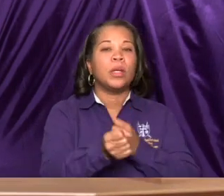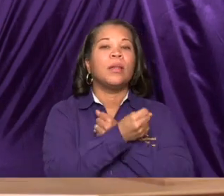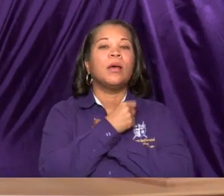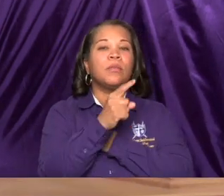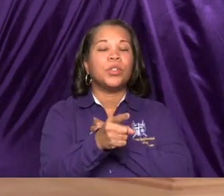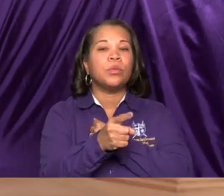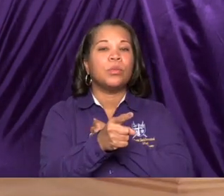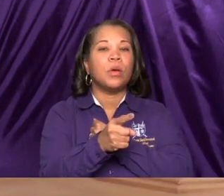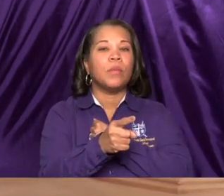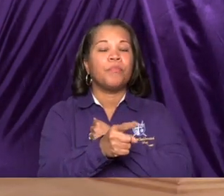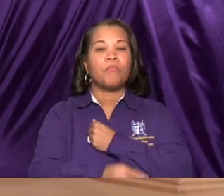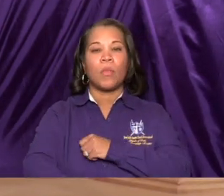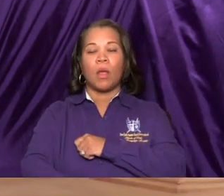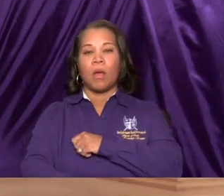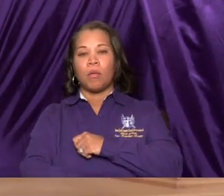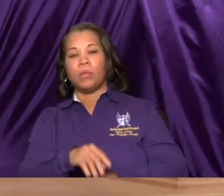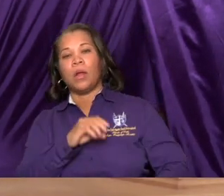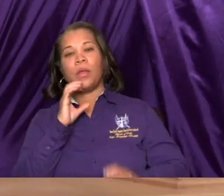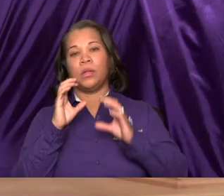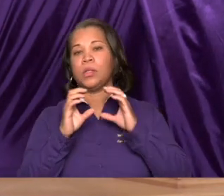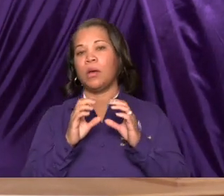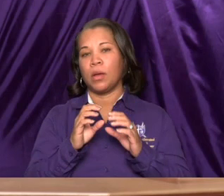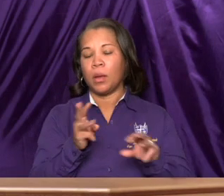The talking moves from talking about you to you.